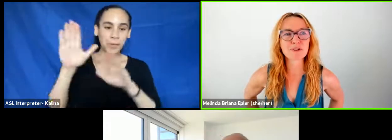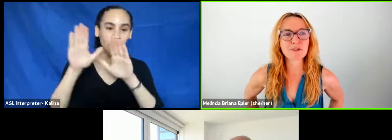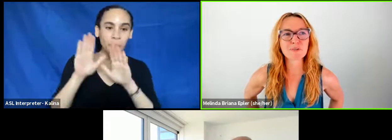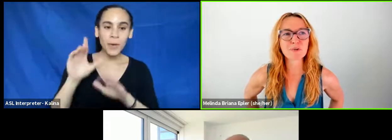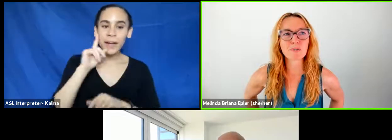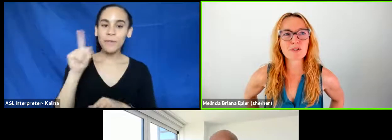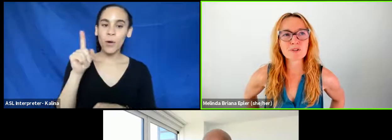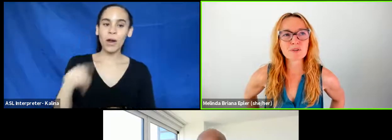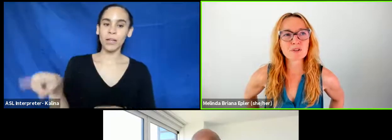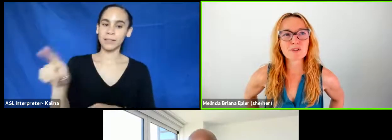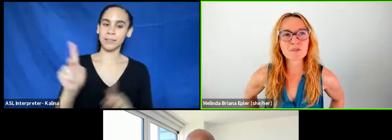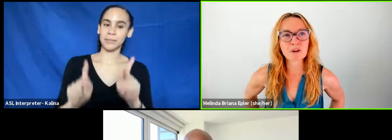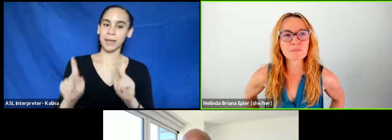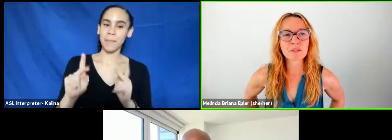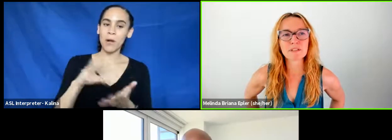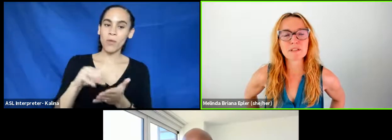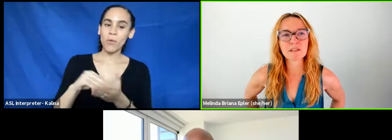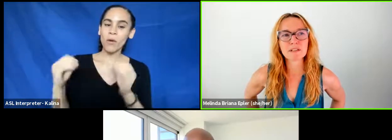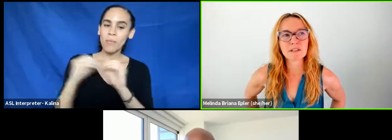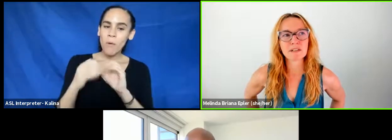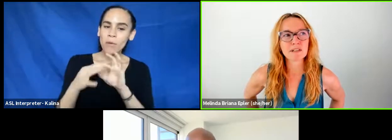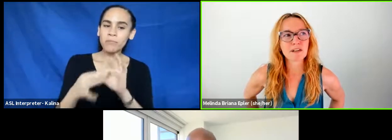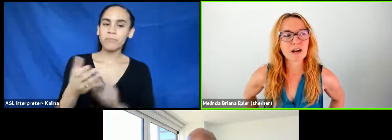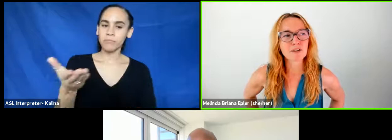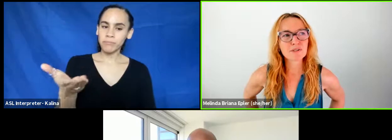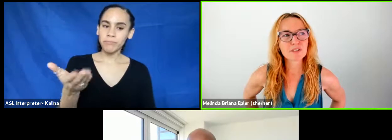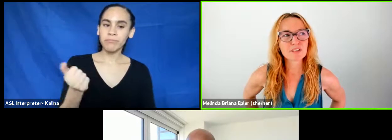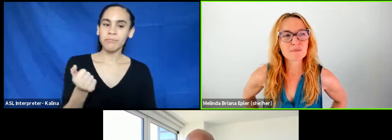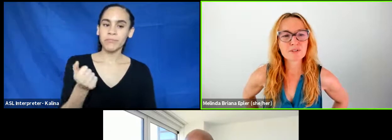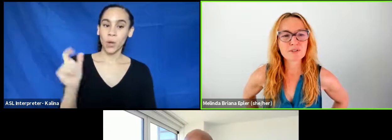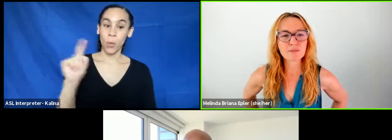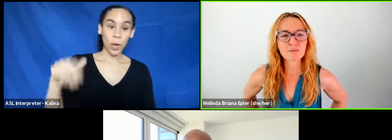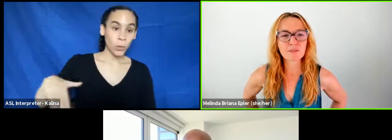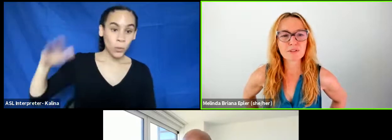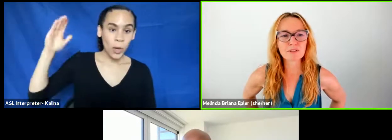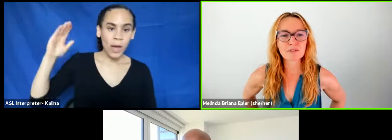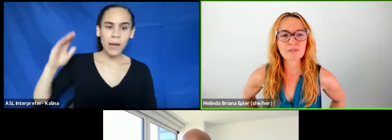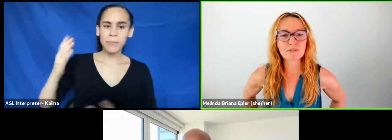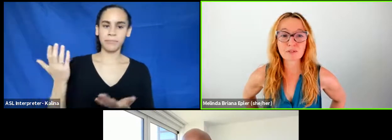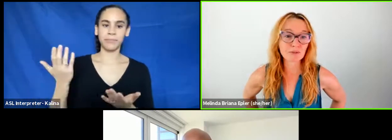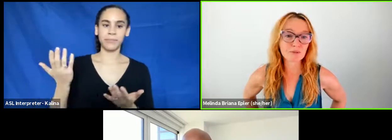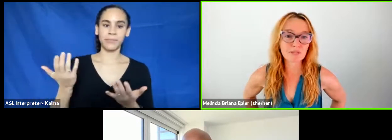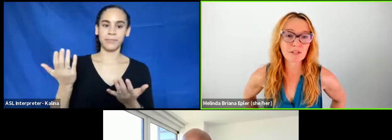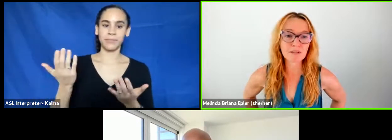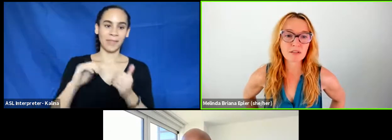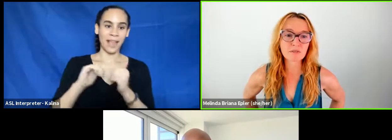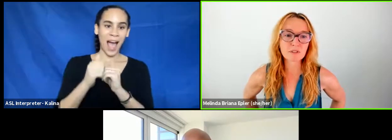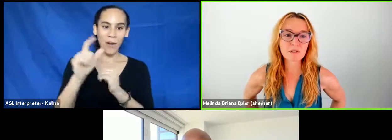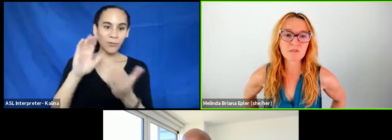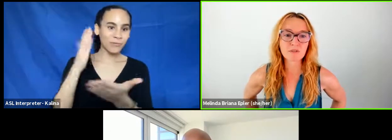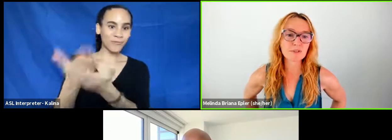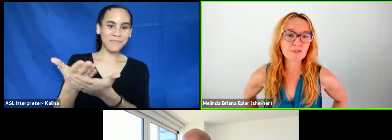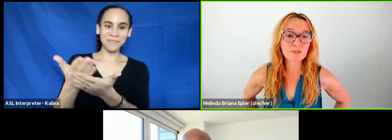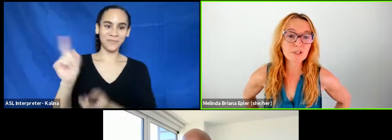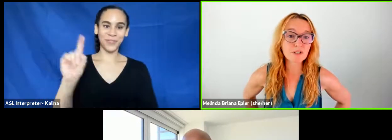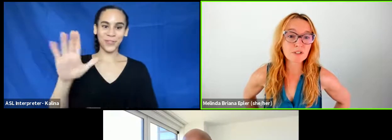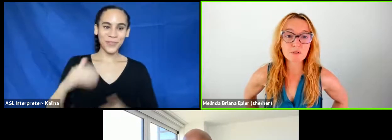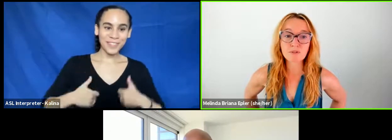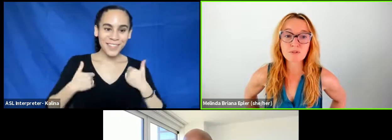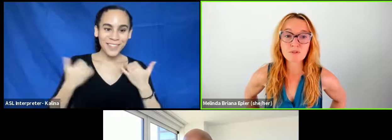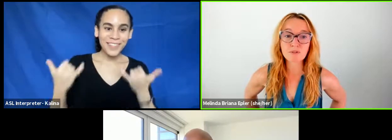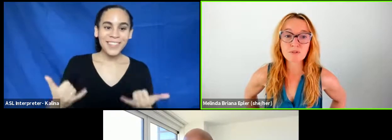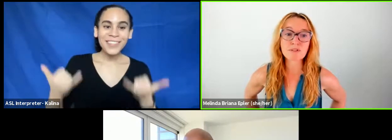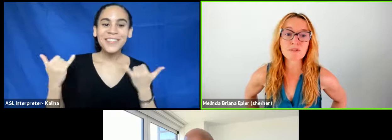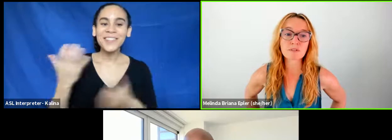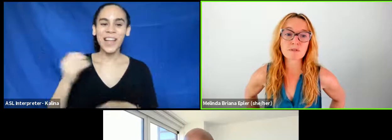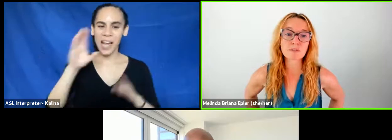to learn more about you, where you grew up, and how you came to do the work that you do, and really focus on diversity, equity, and